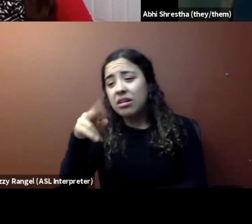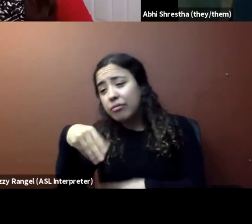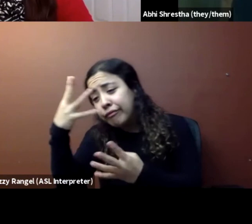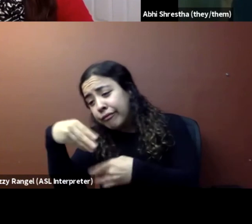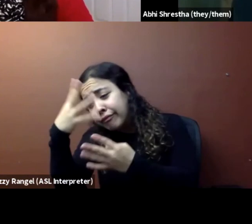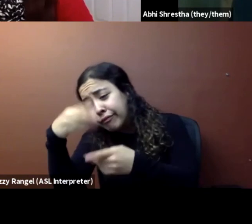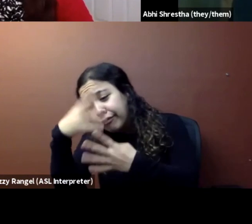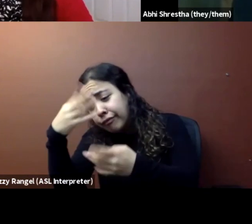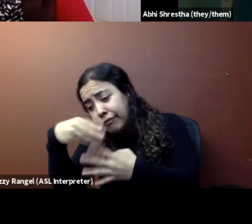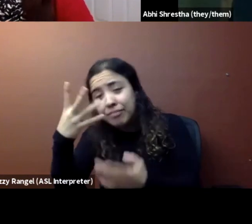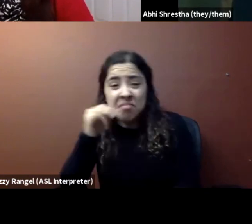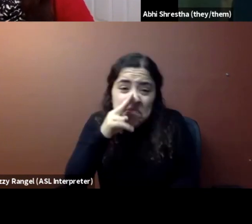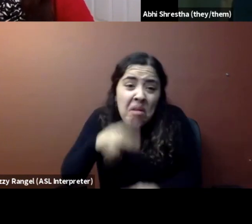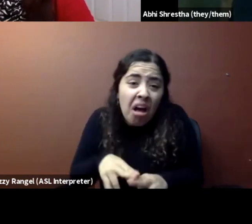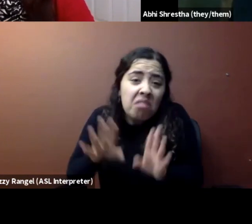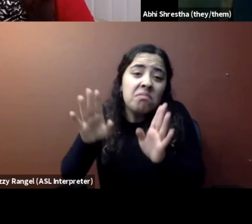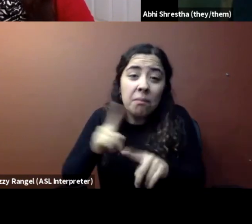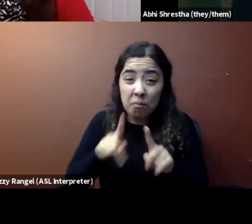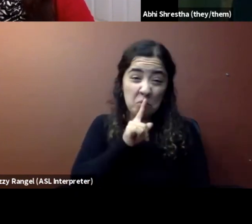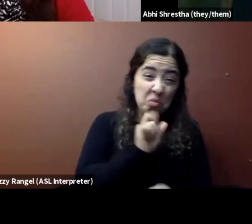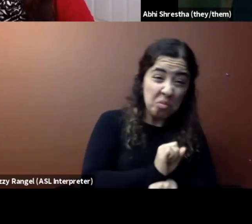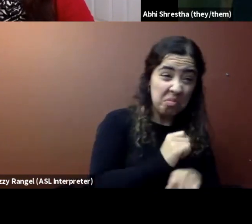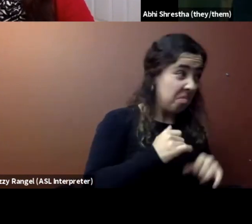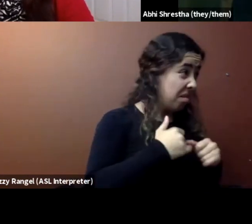it's not real life to me. You know,